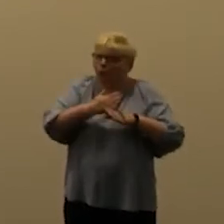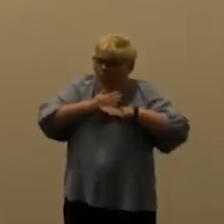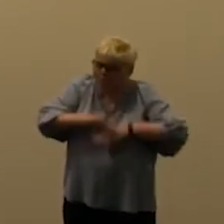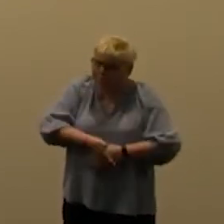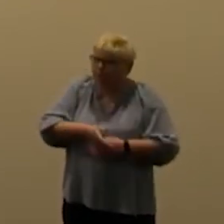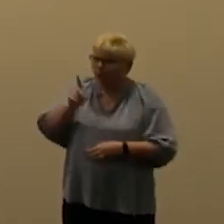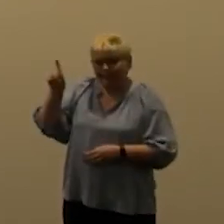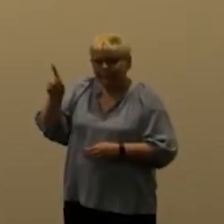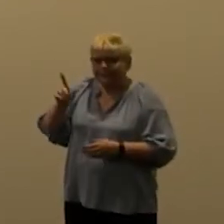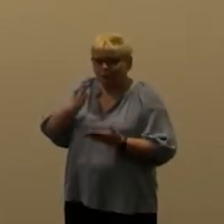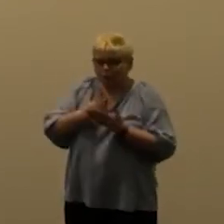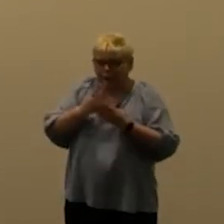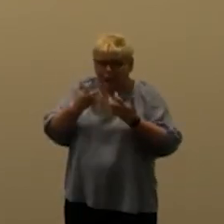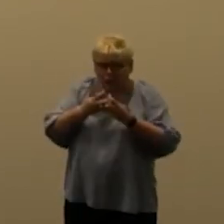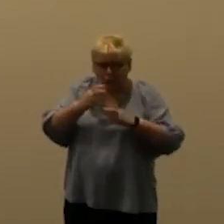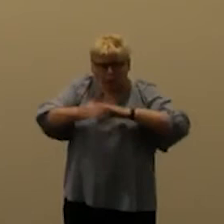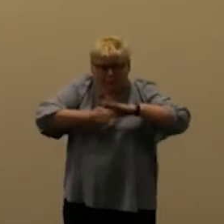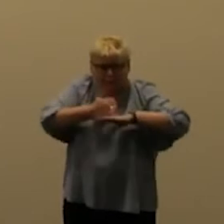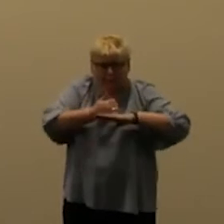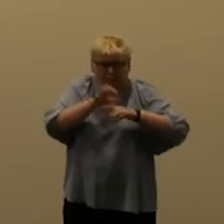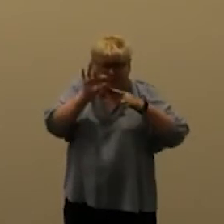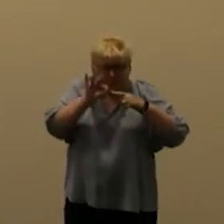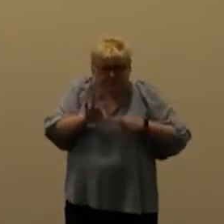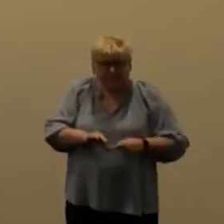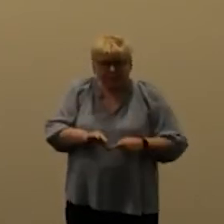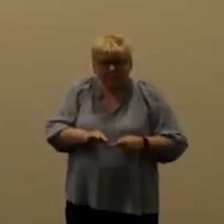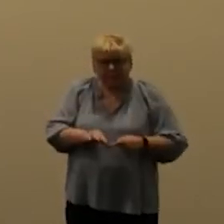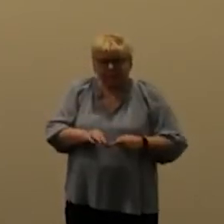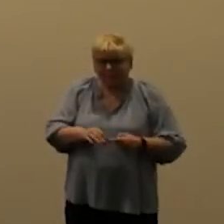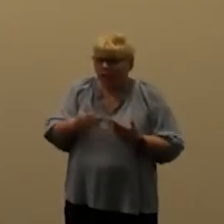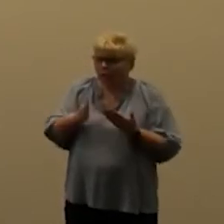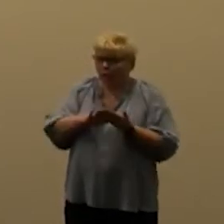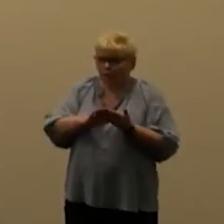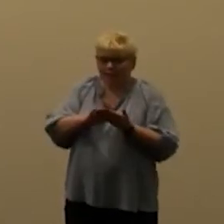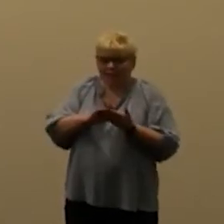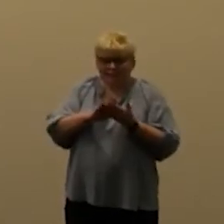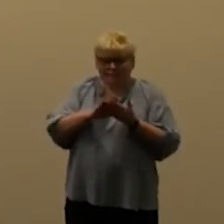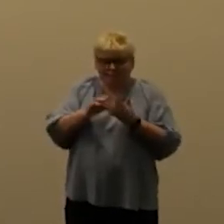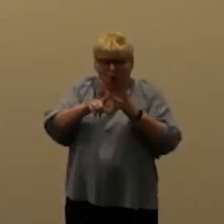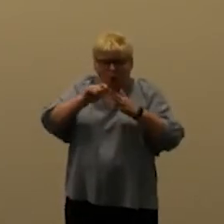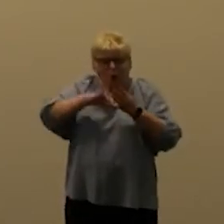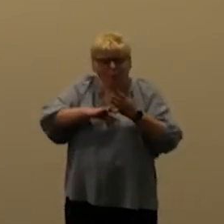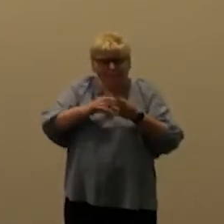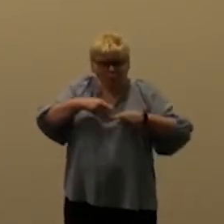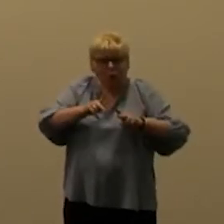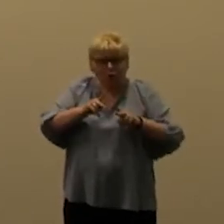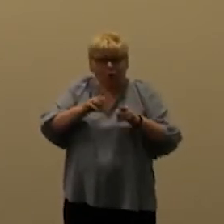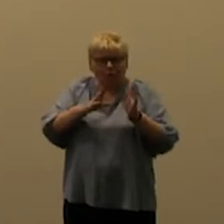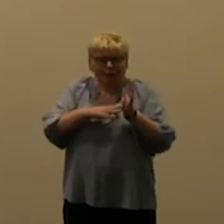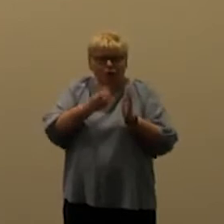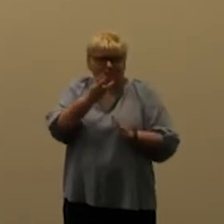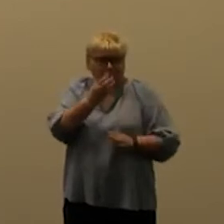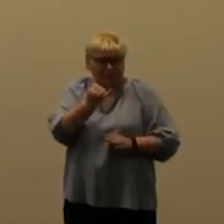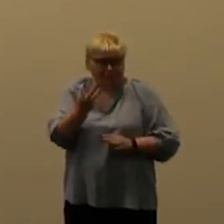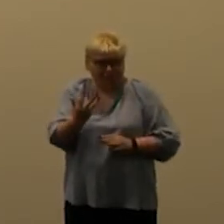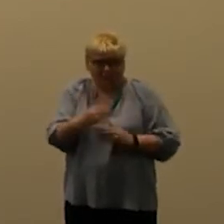a detailed guide on how to set it up. But the approach is what I like, because it takes a DevOps kind of approach to Microsoft 365.